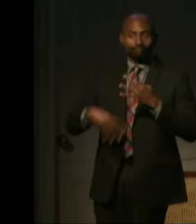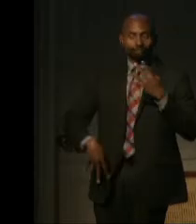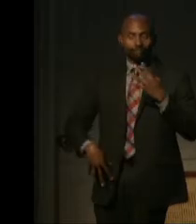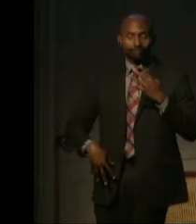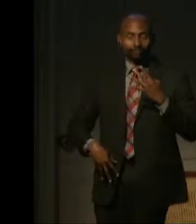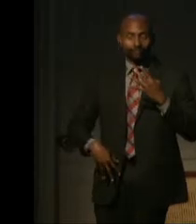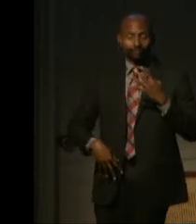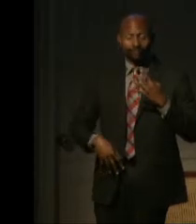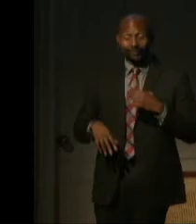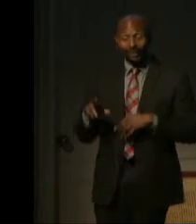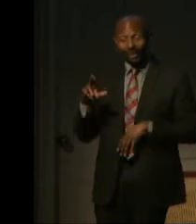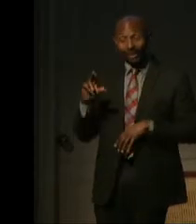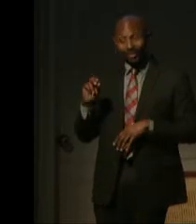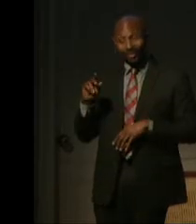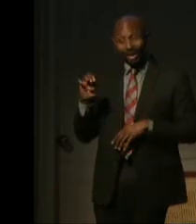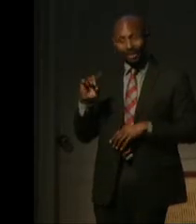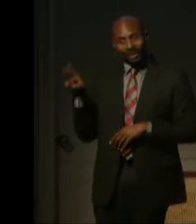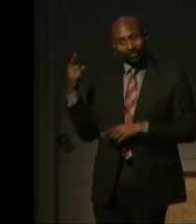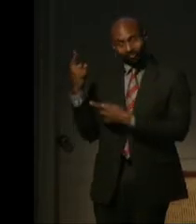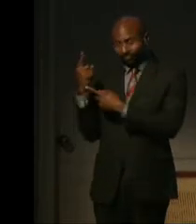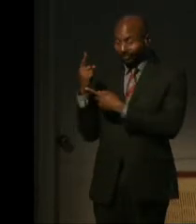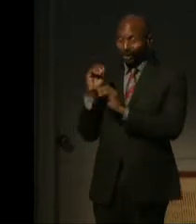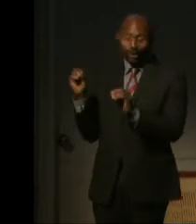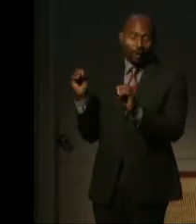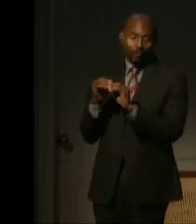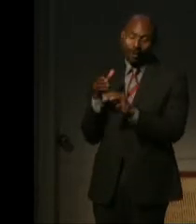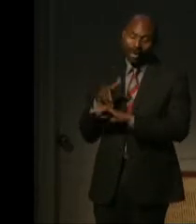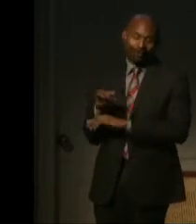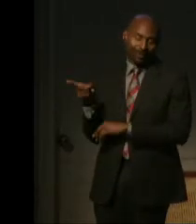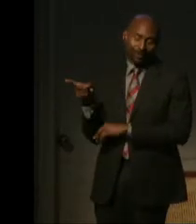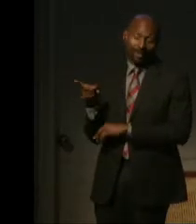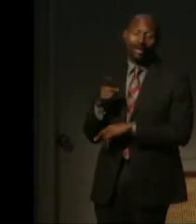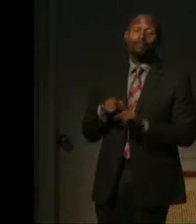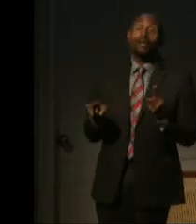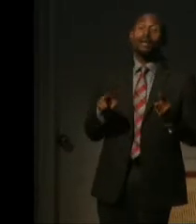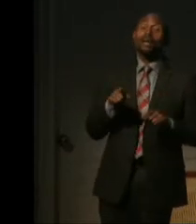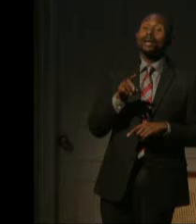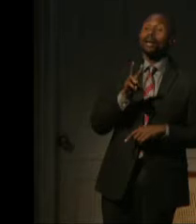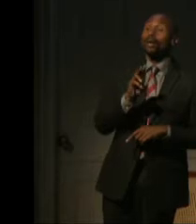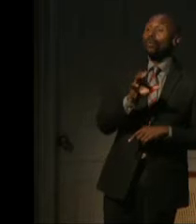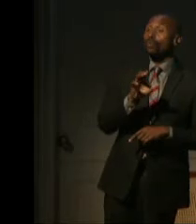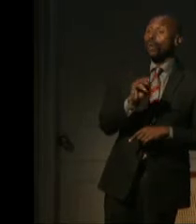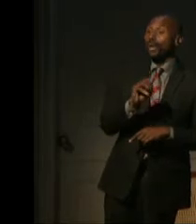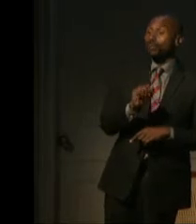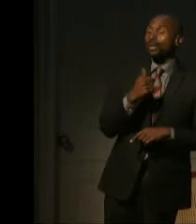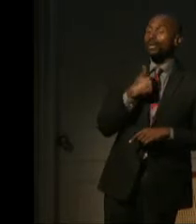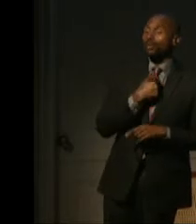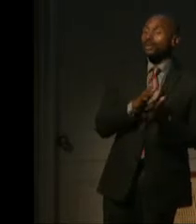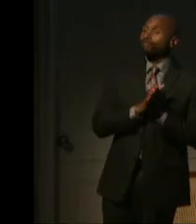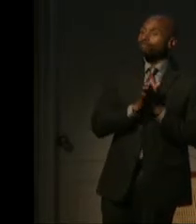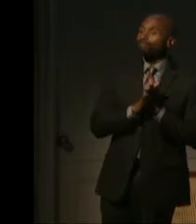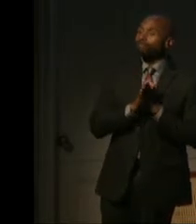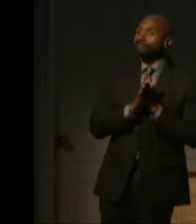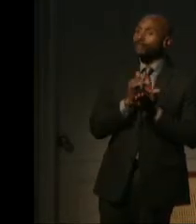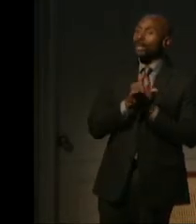be another Roxie, but at WICMA, we're eager to help others make new use of the